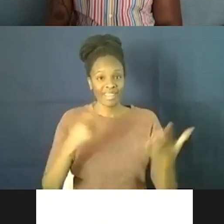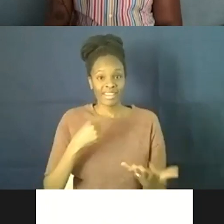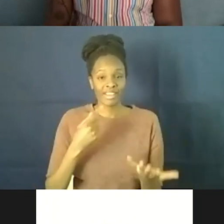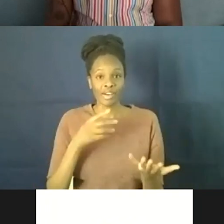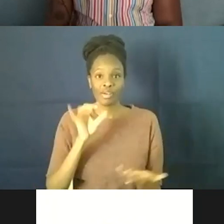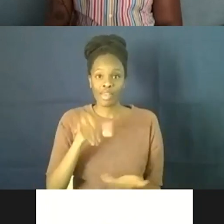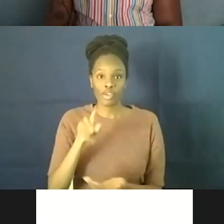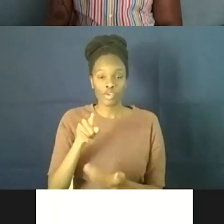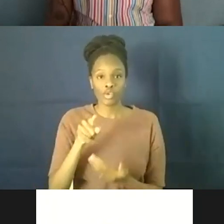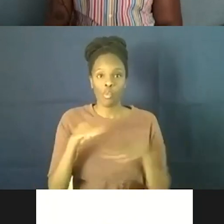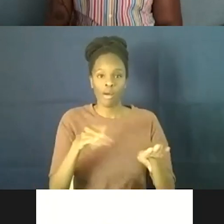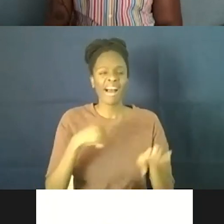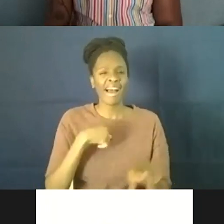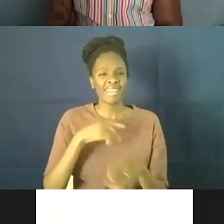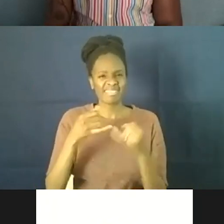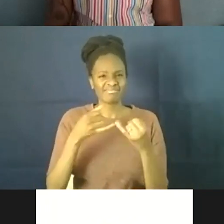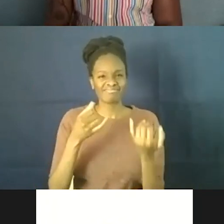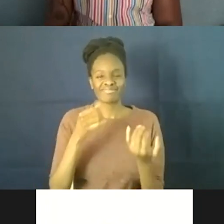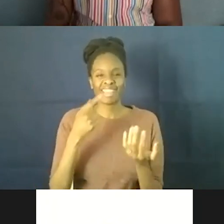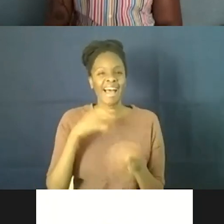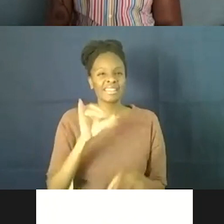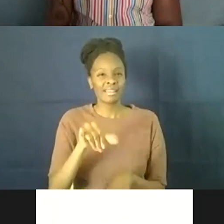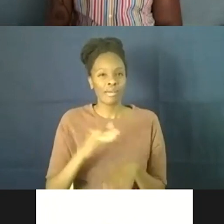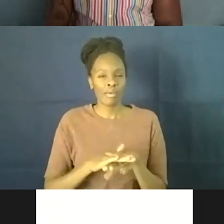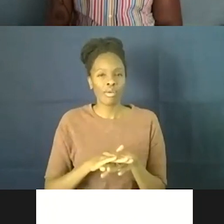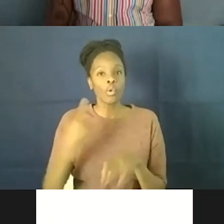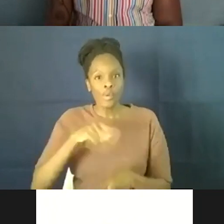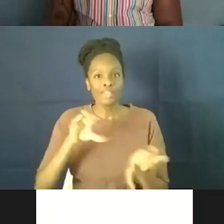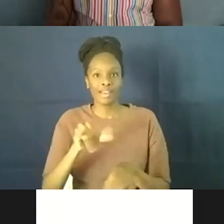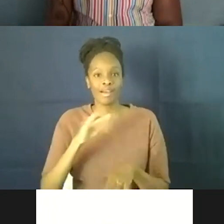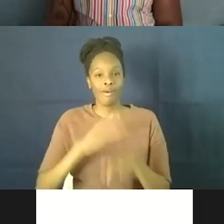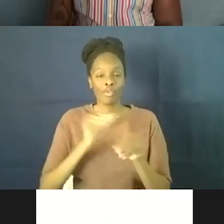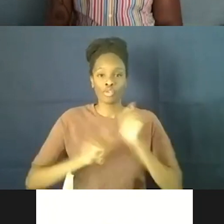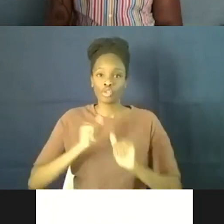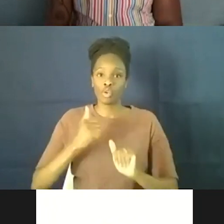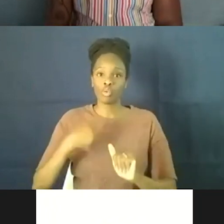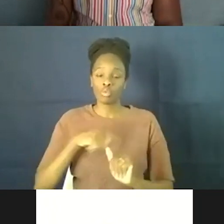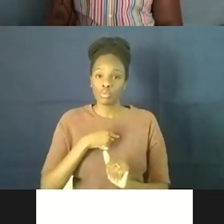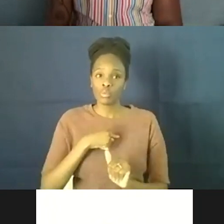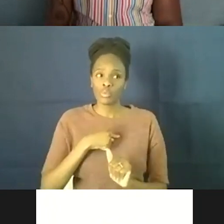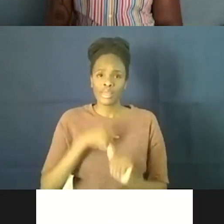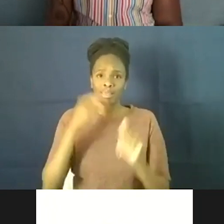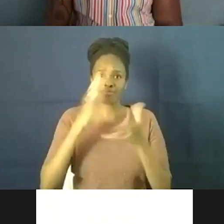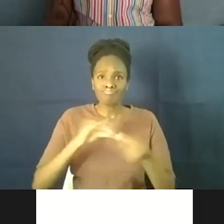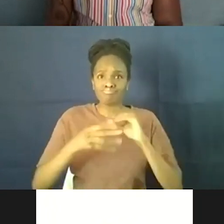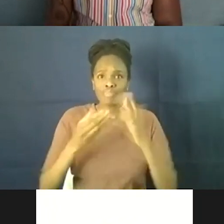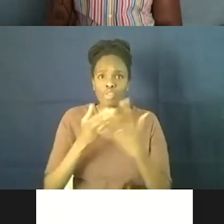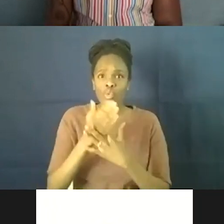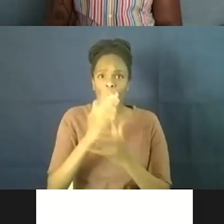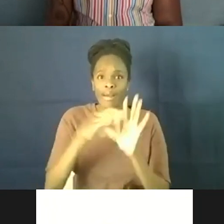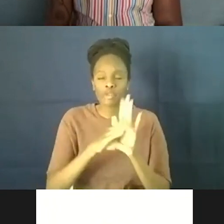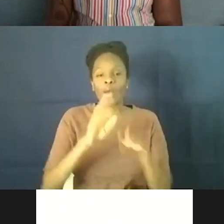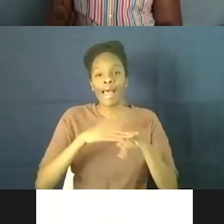show. What I also appreciated about it is that we told the story through a character that wasn't, like, at least one of